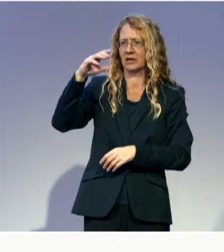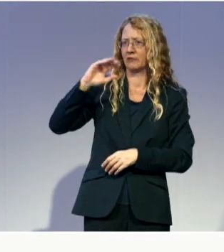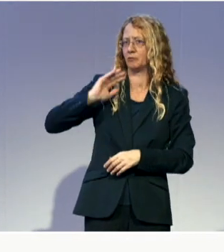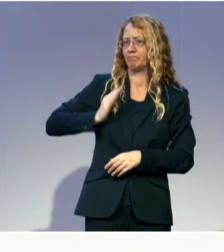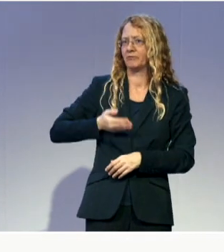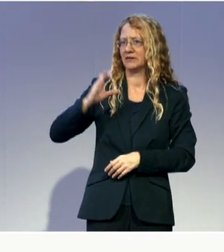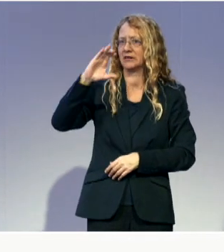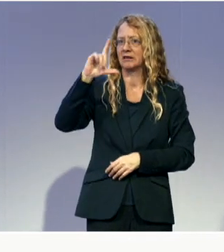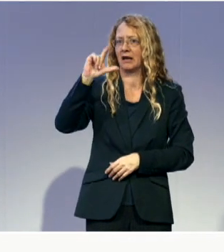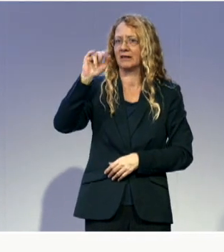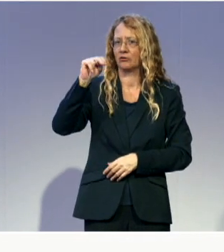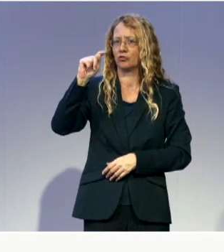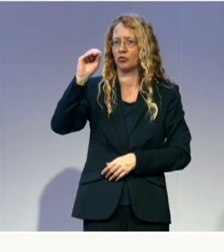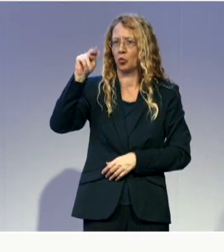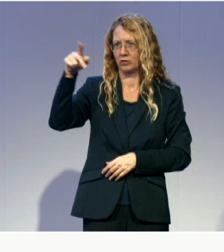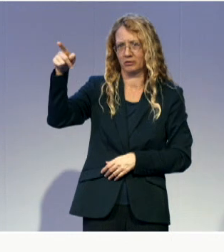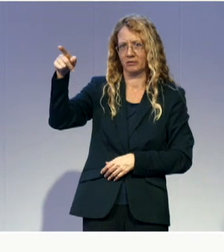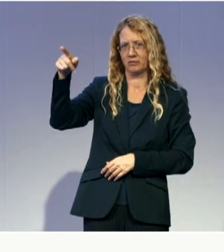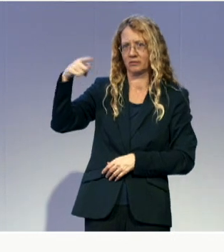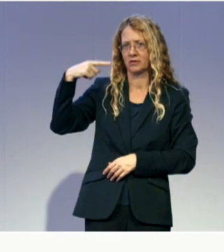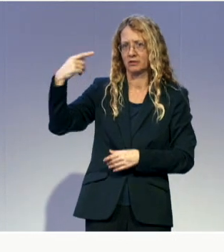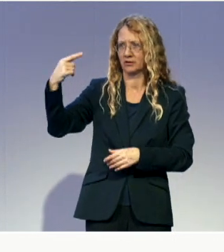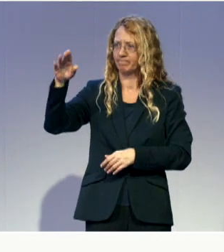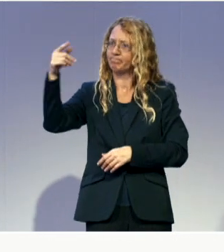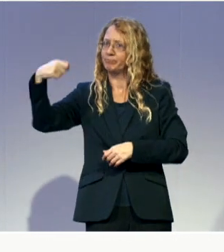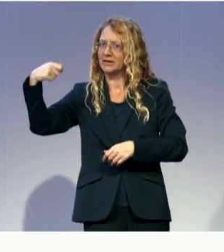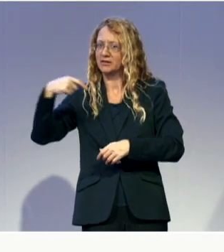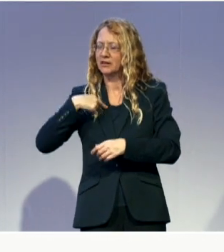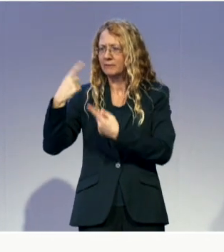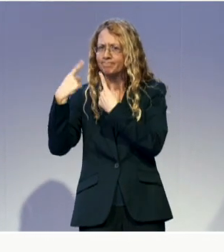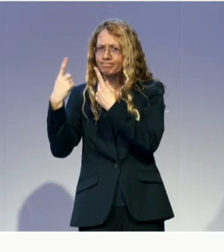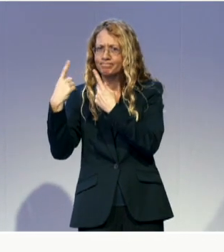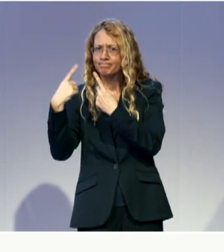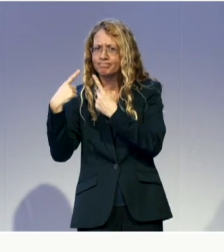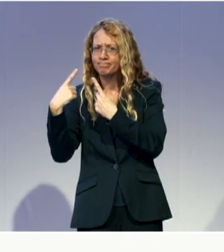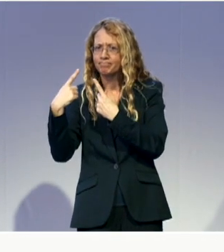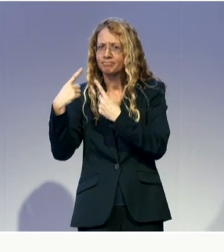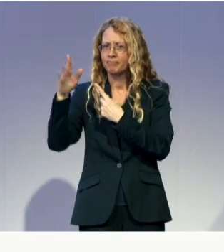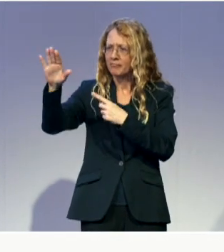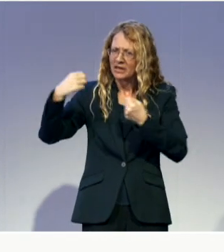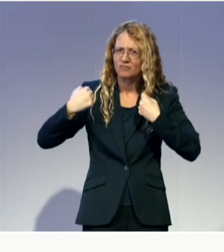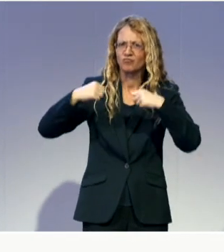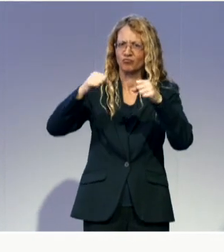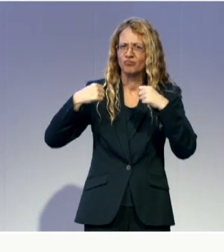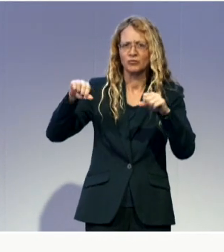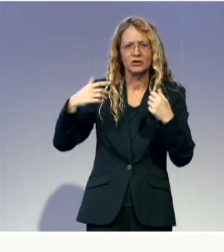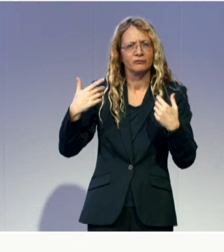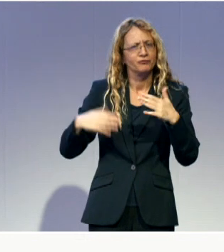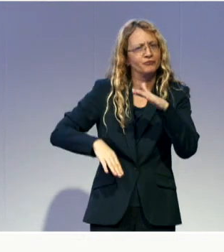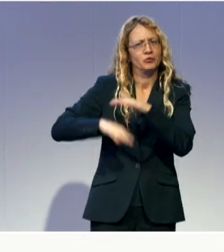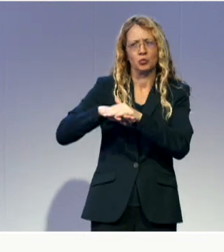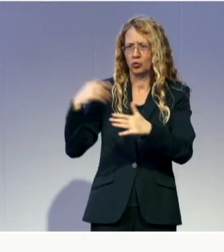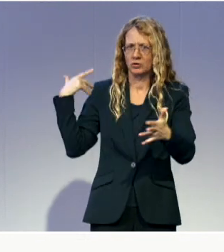United States. And she ran the most inclusive campaign that we've ever